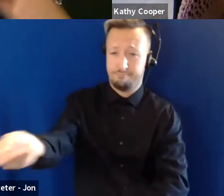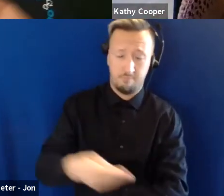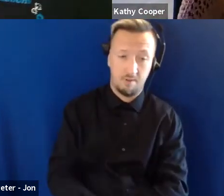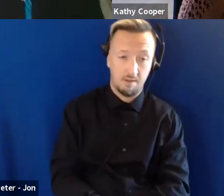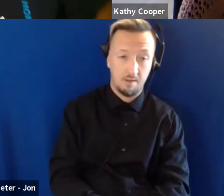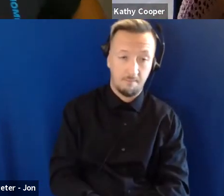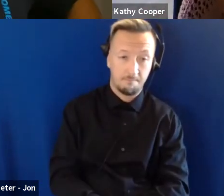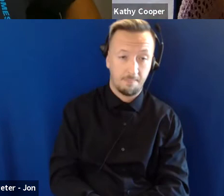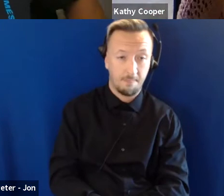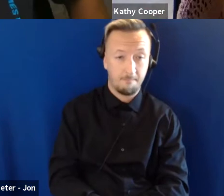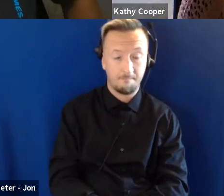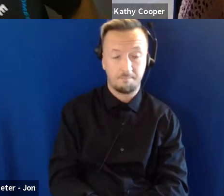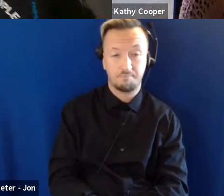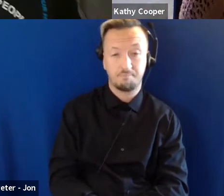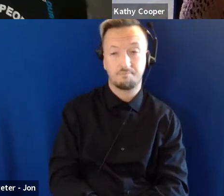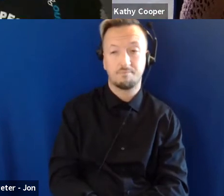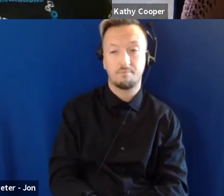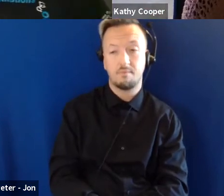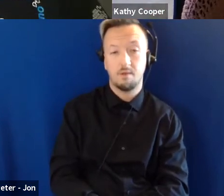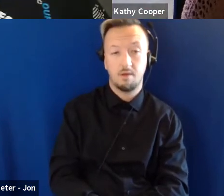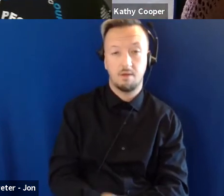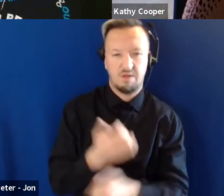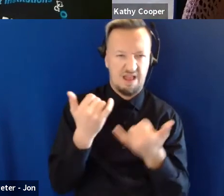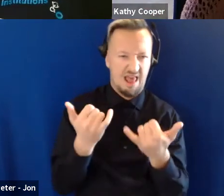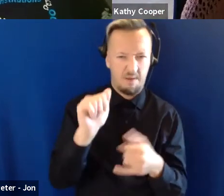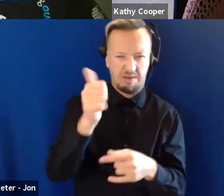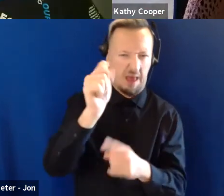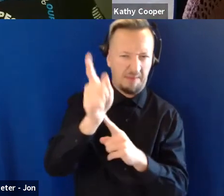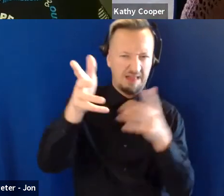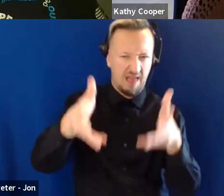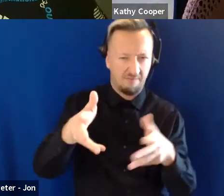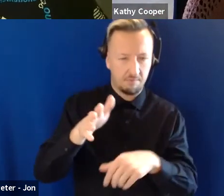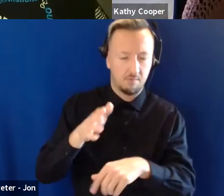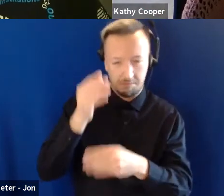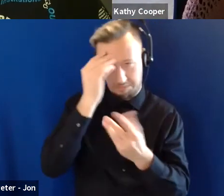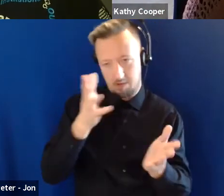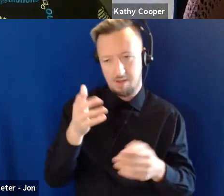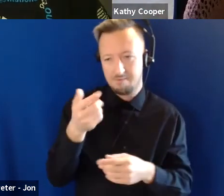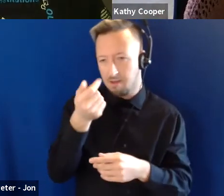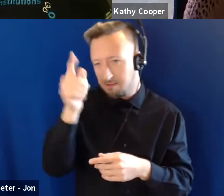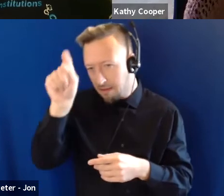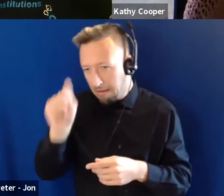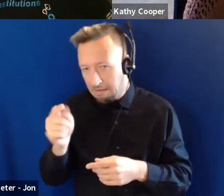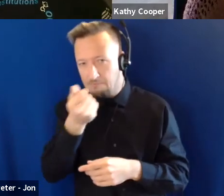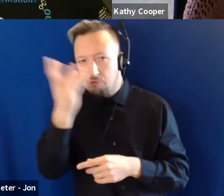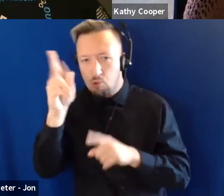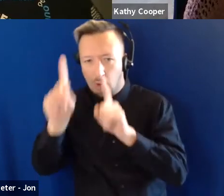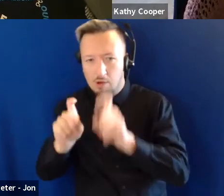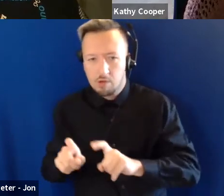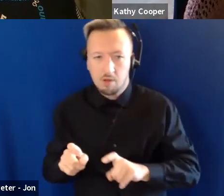Yeah, this is, so just to give folks a sense, so we're kind of at the 10-minute warning, and there's a few different kind of questions. So I'm going to sort of take